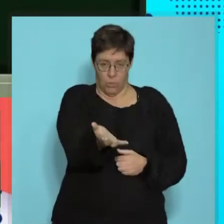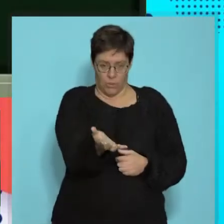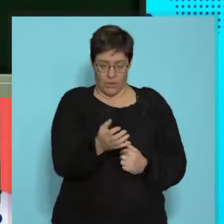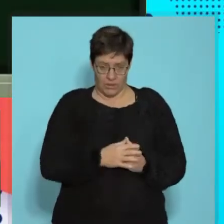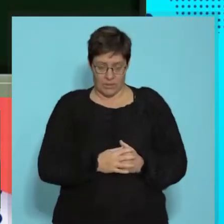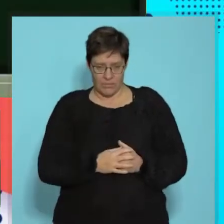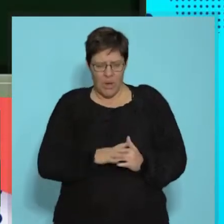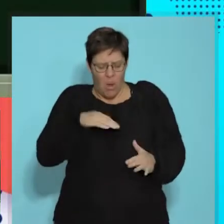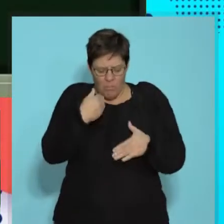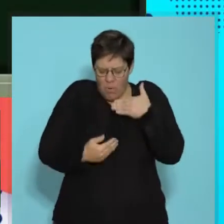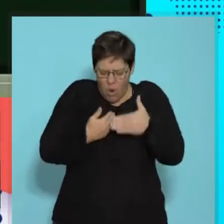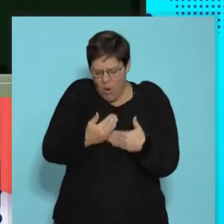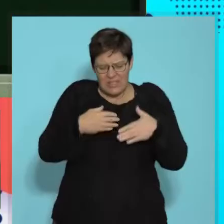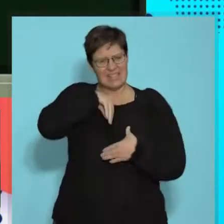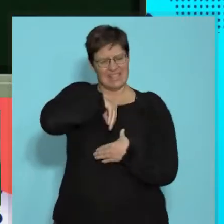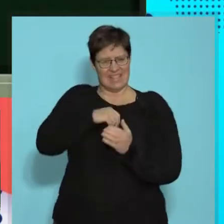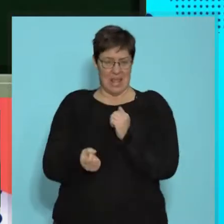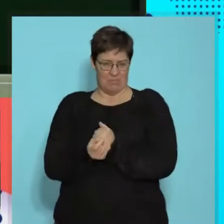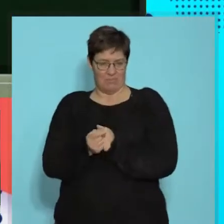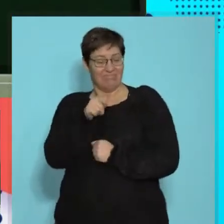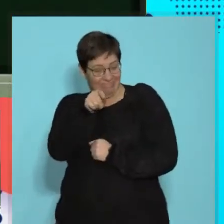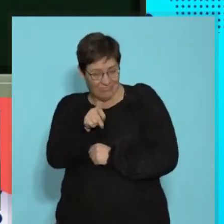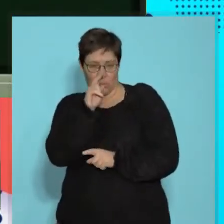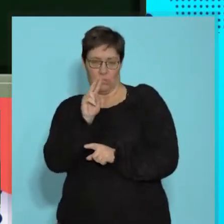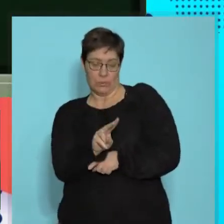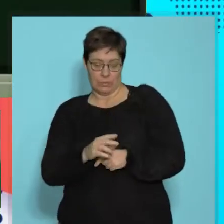So it's this whole process that we are going to look at.